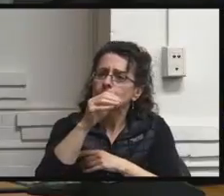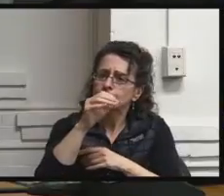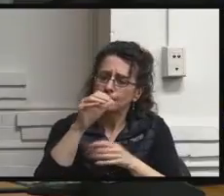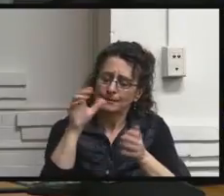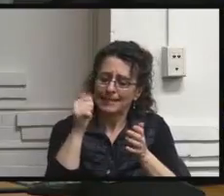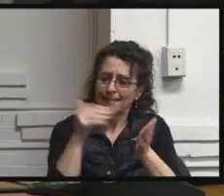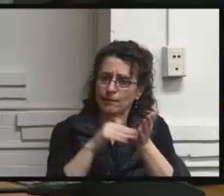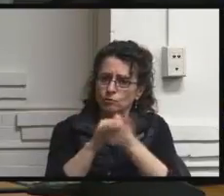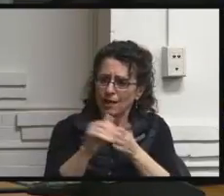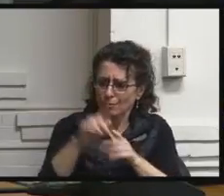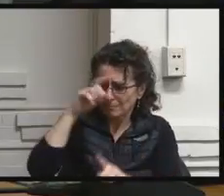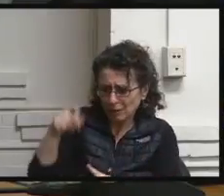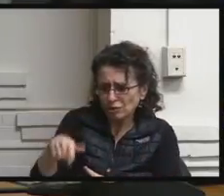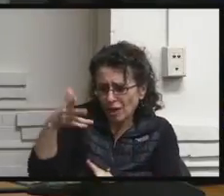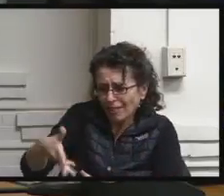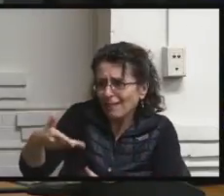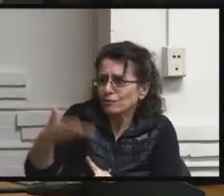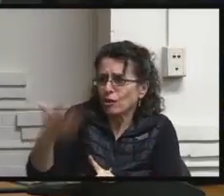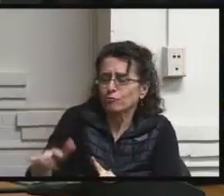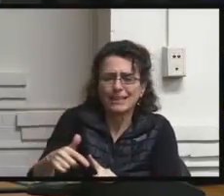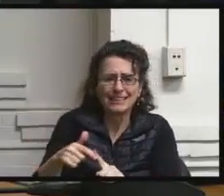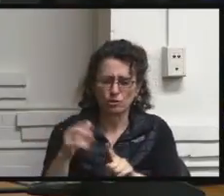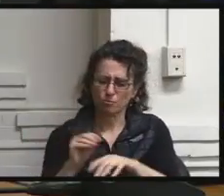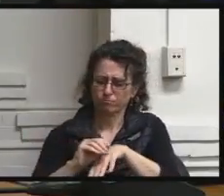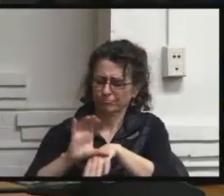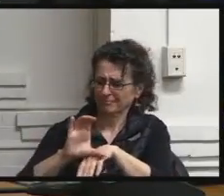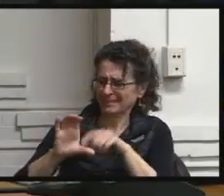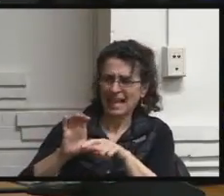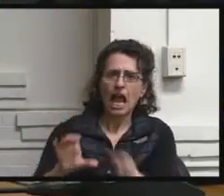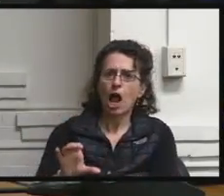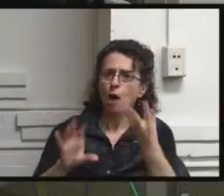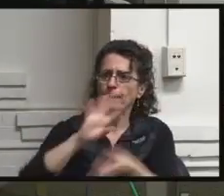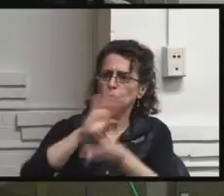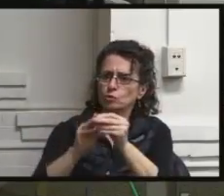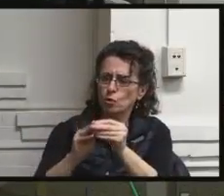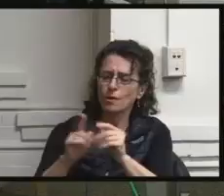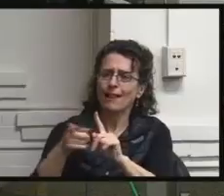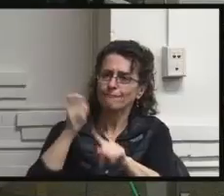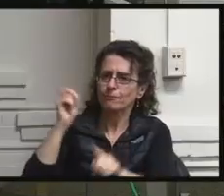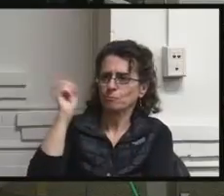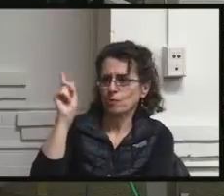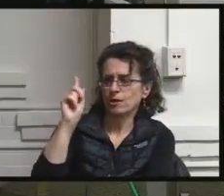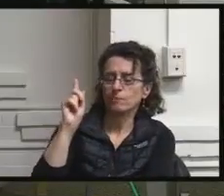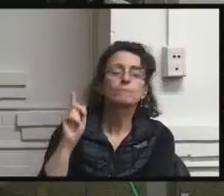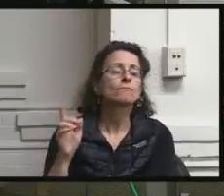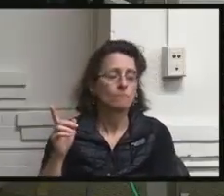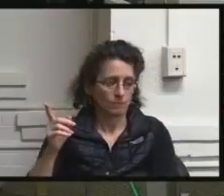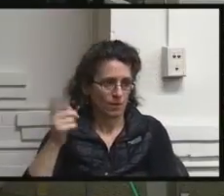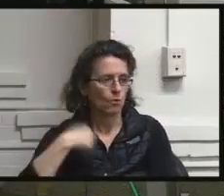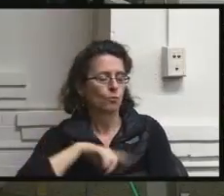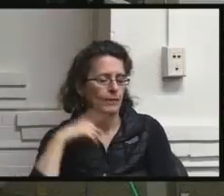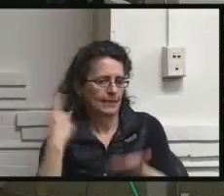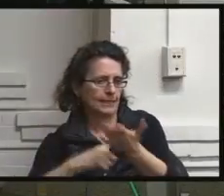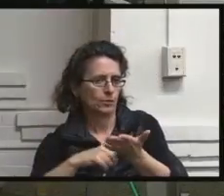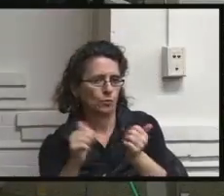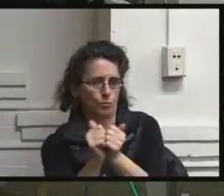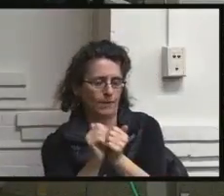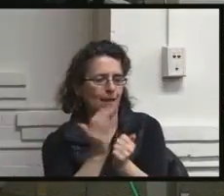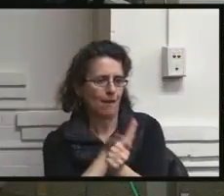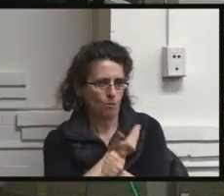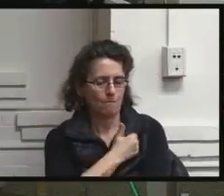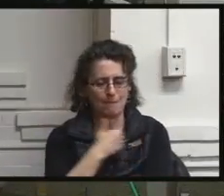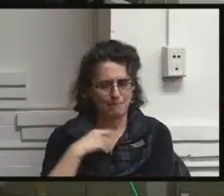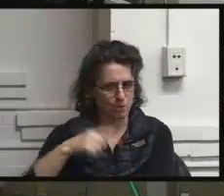how much money is really built up and where did it come from? We discussed that with our members in terms